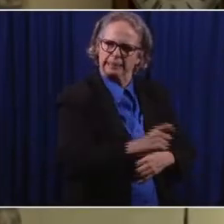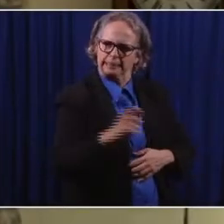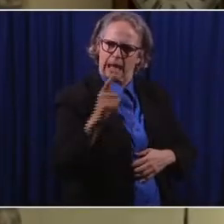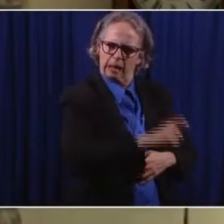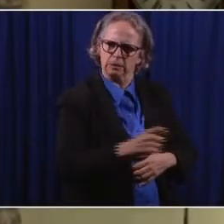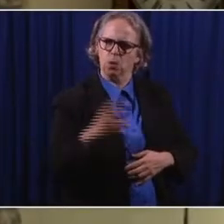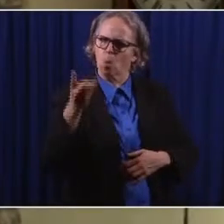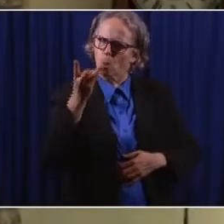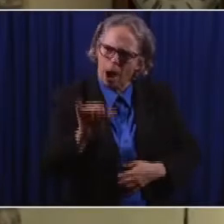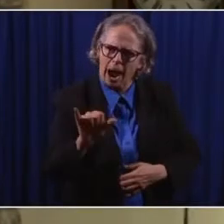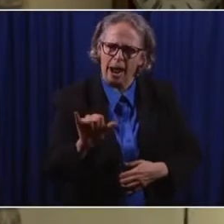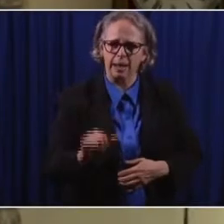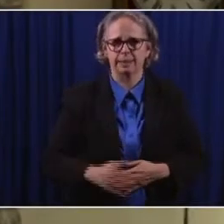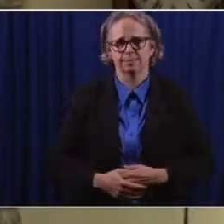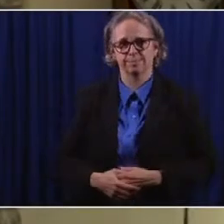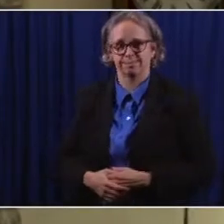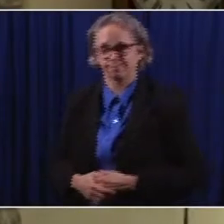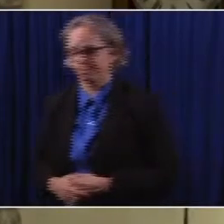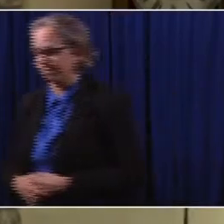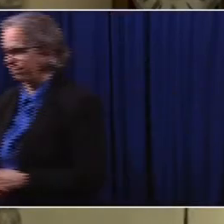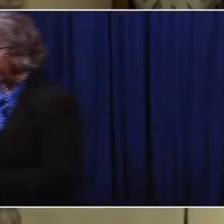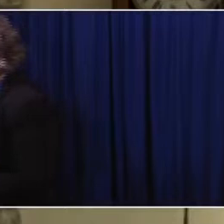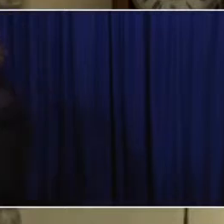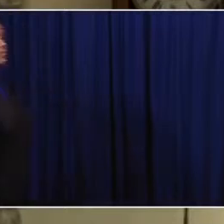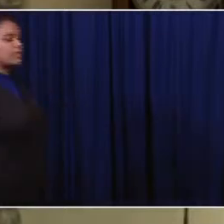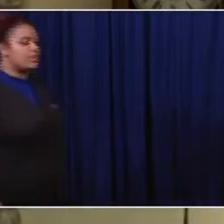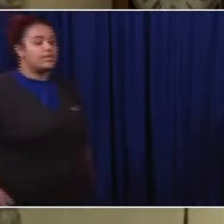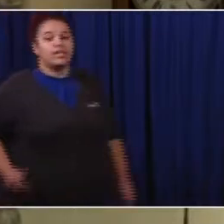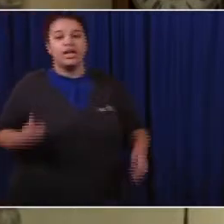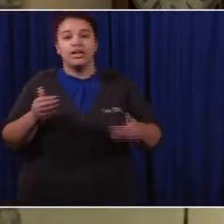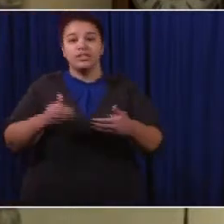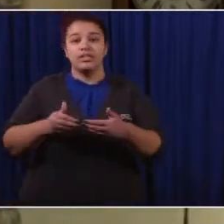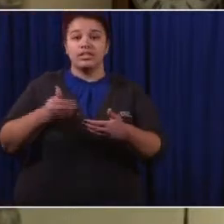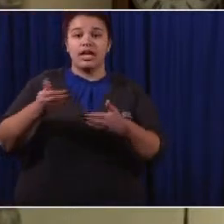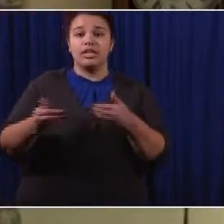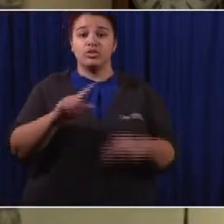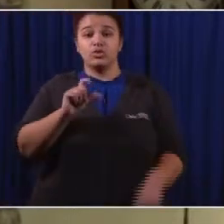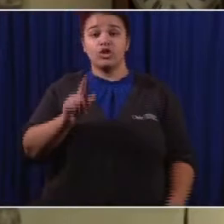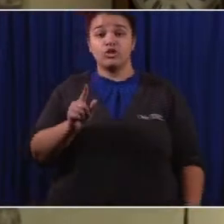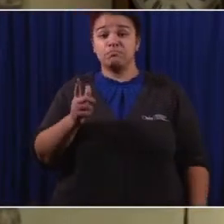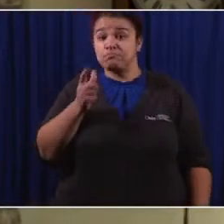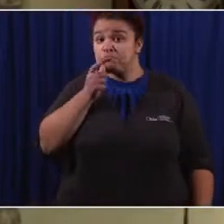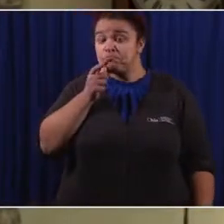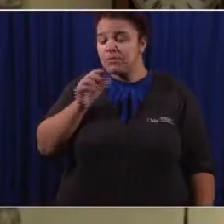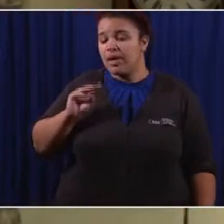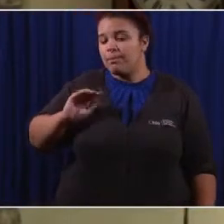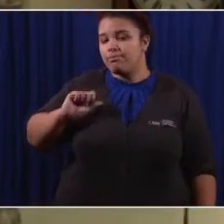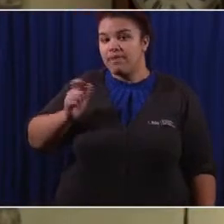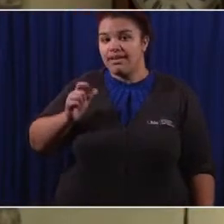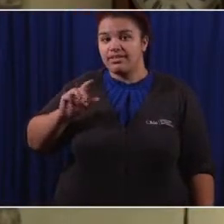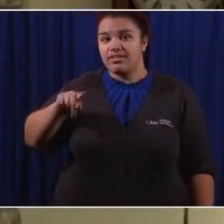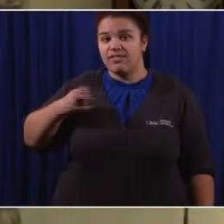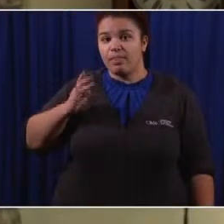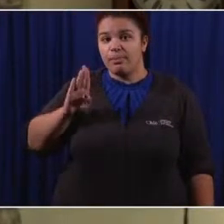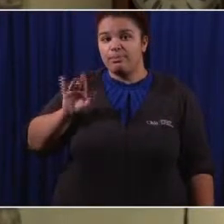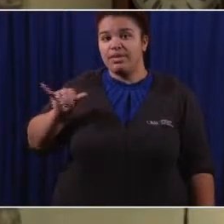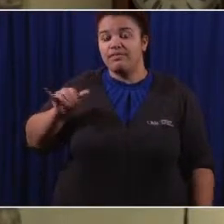Next question is from Max Philby at the Columbus Dispatch. Hey, Governor. Hey,